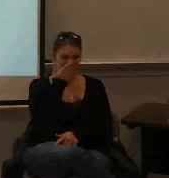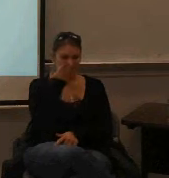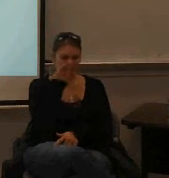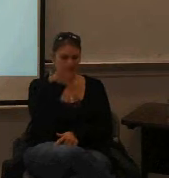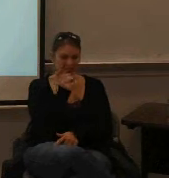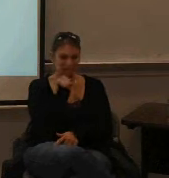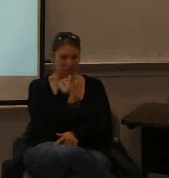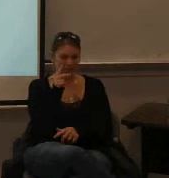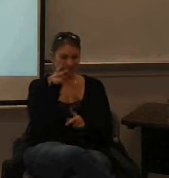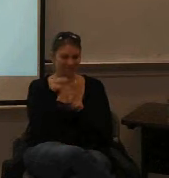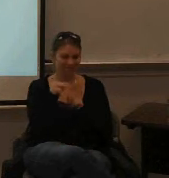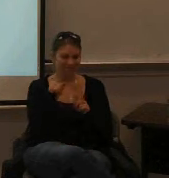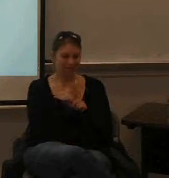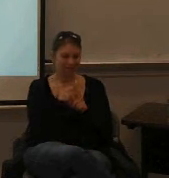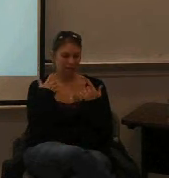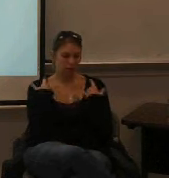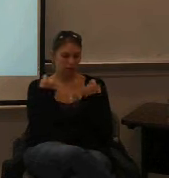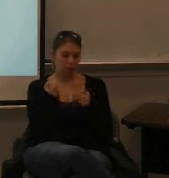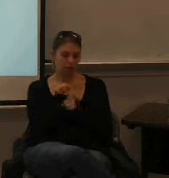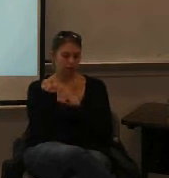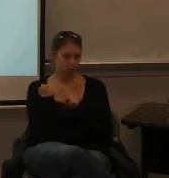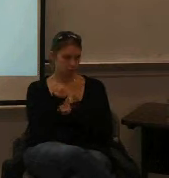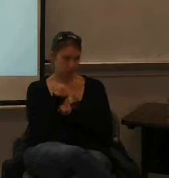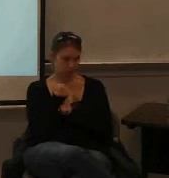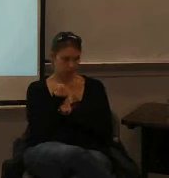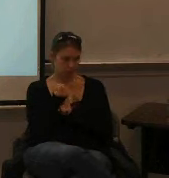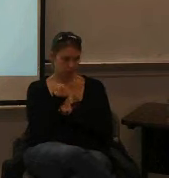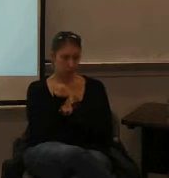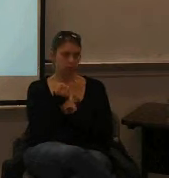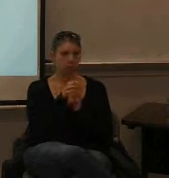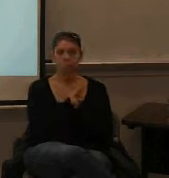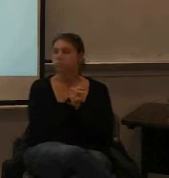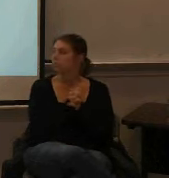it's not perceived as being a healthy situation.